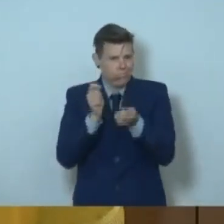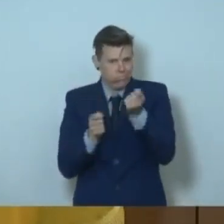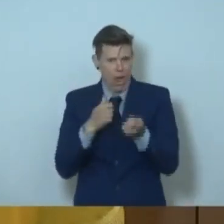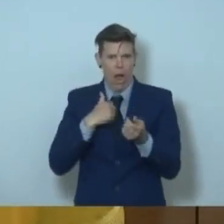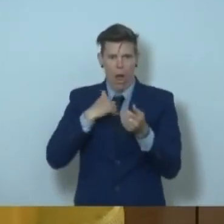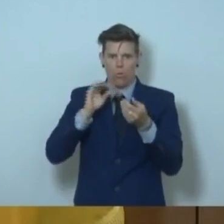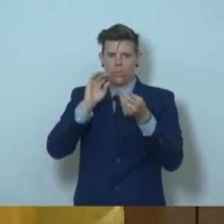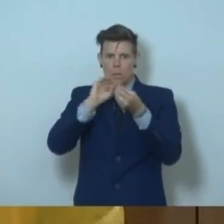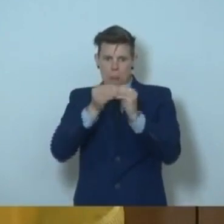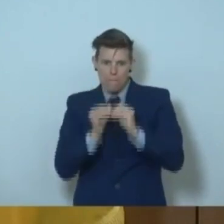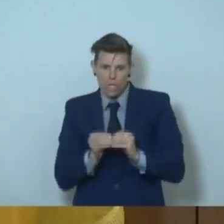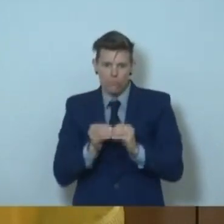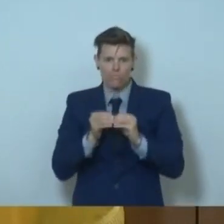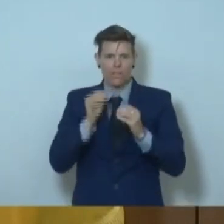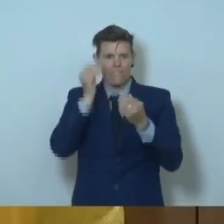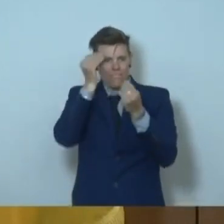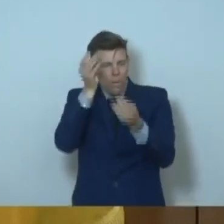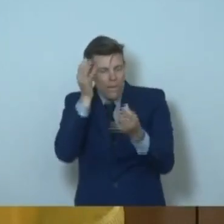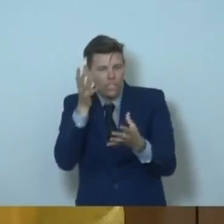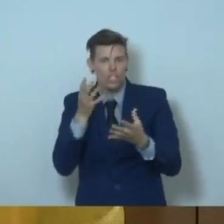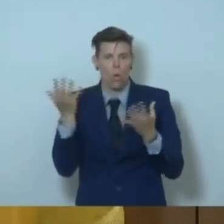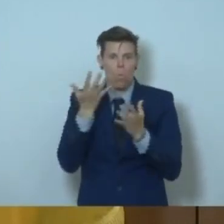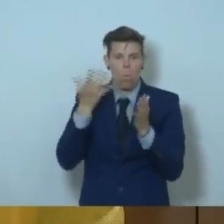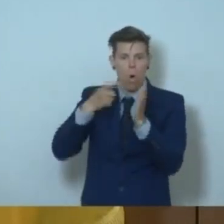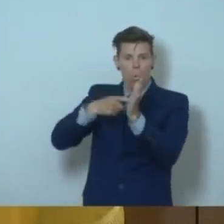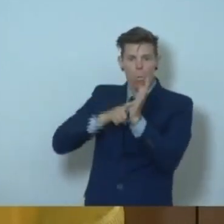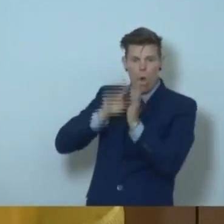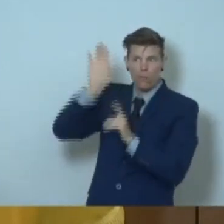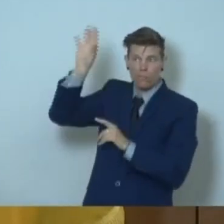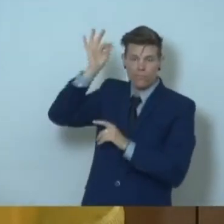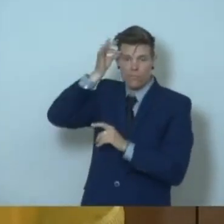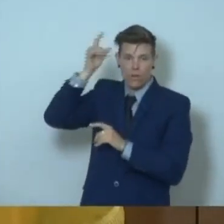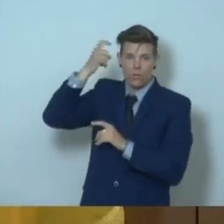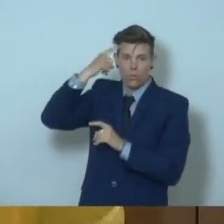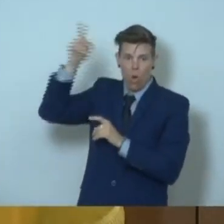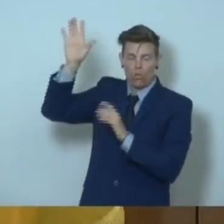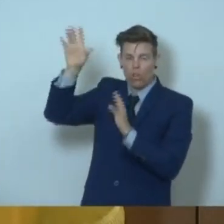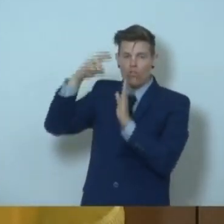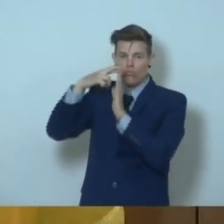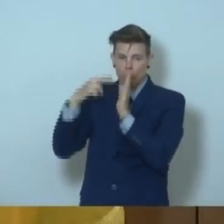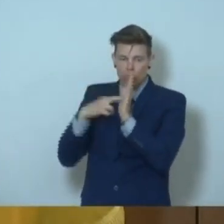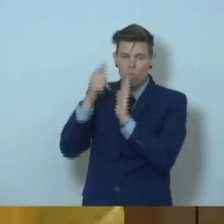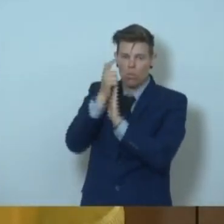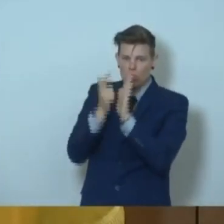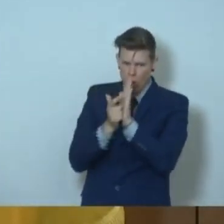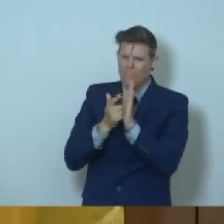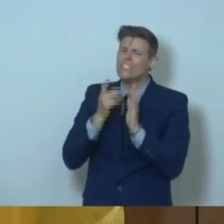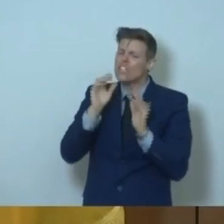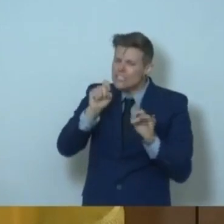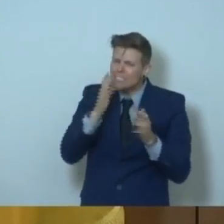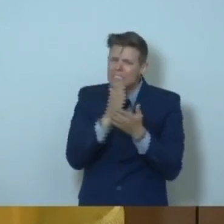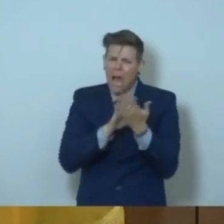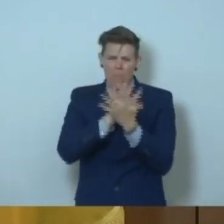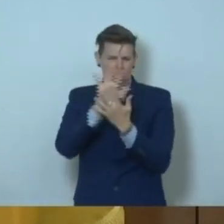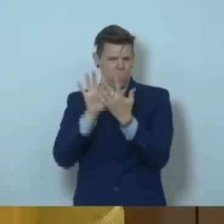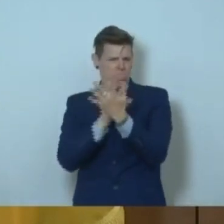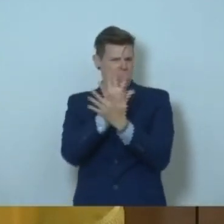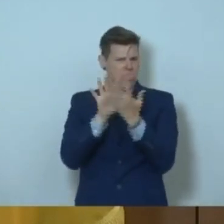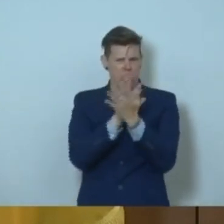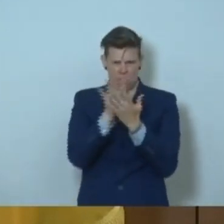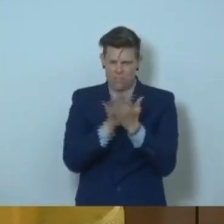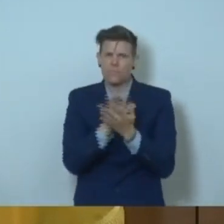to the required federal reporting, I do think there is some confusion. States don't report in the same